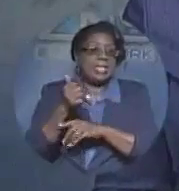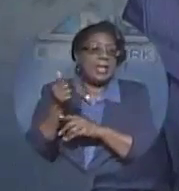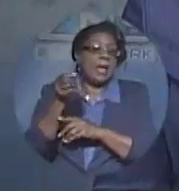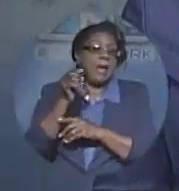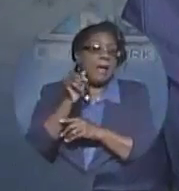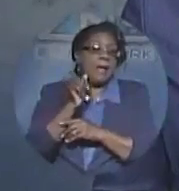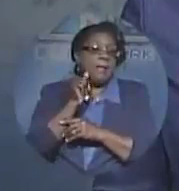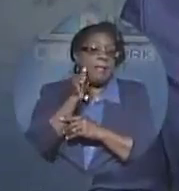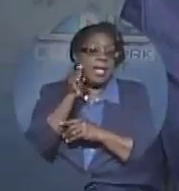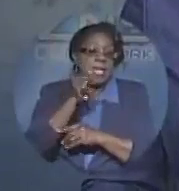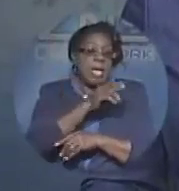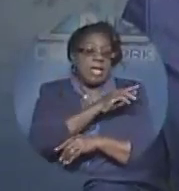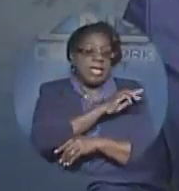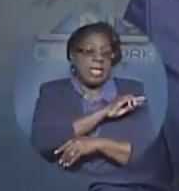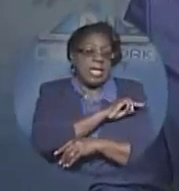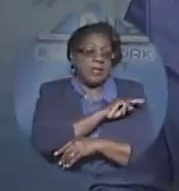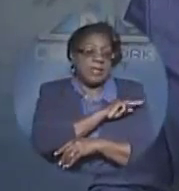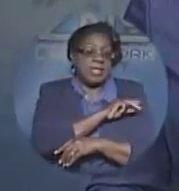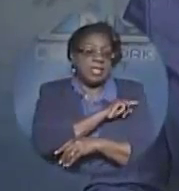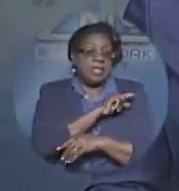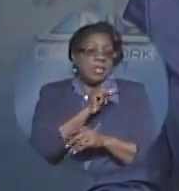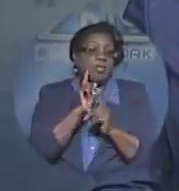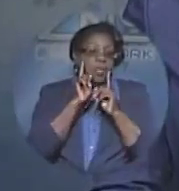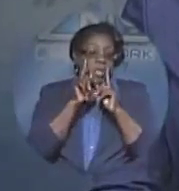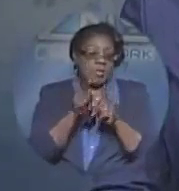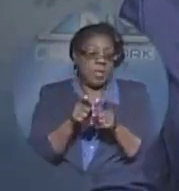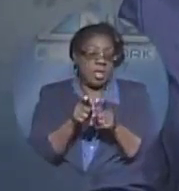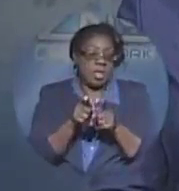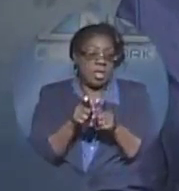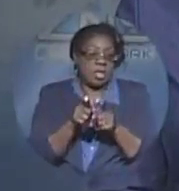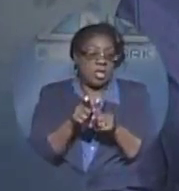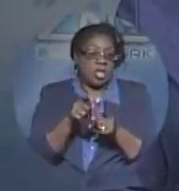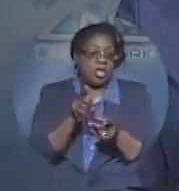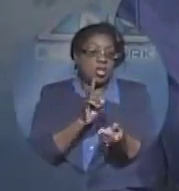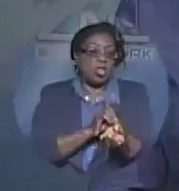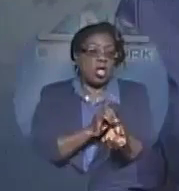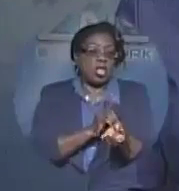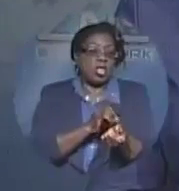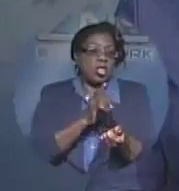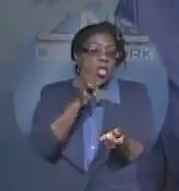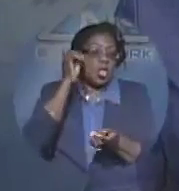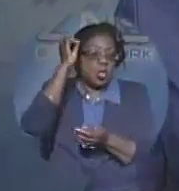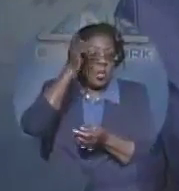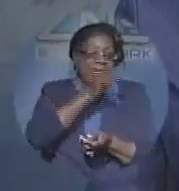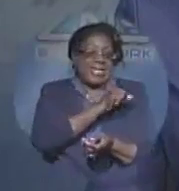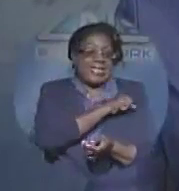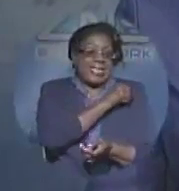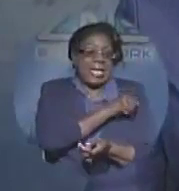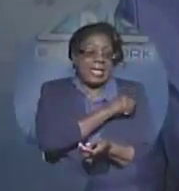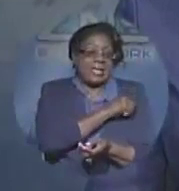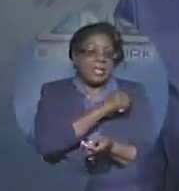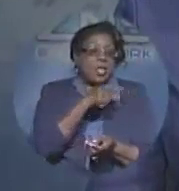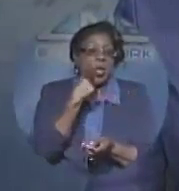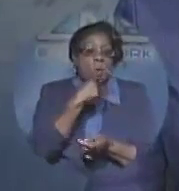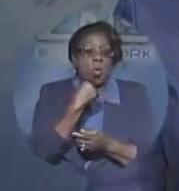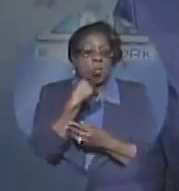by Senator Dwayne Sands, chairman of the Bahamas Mortgage Corporation. During the last Senate session, Sands claimed